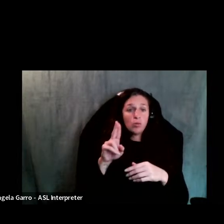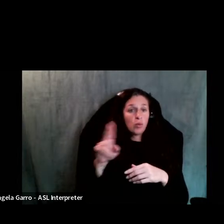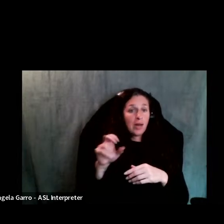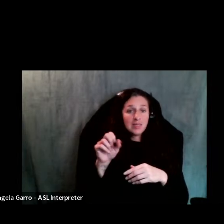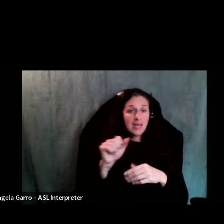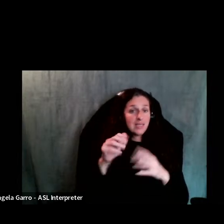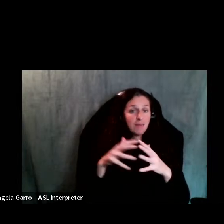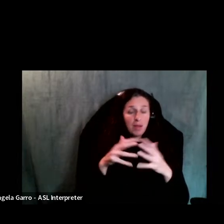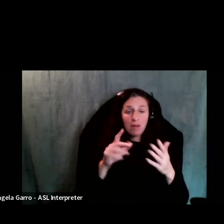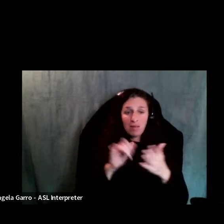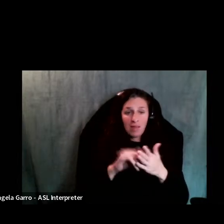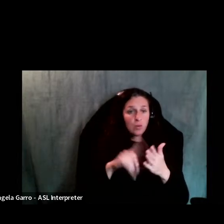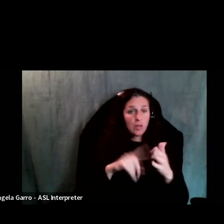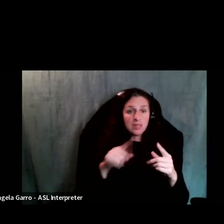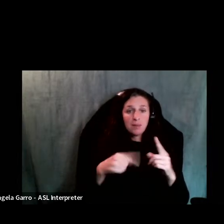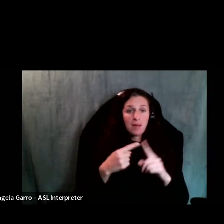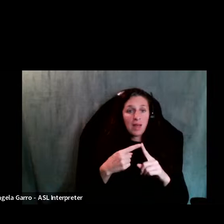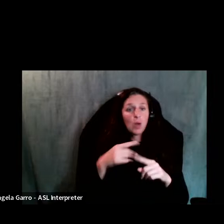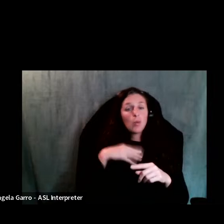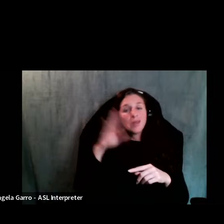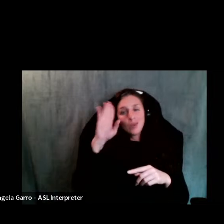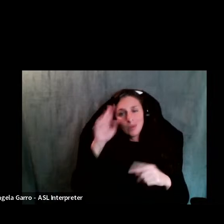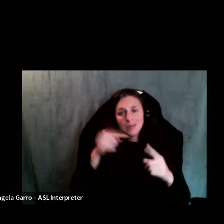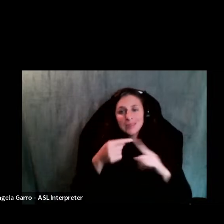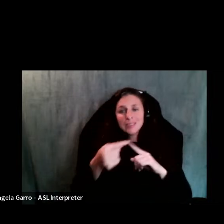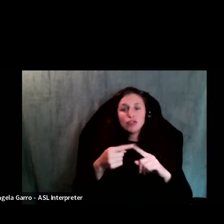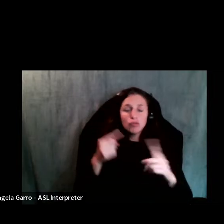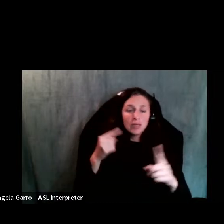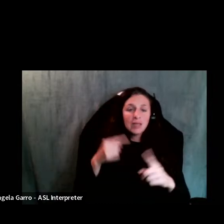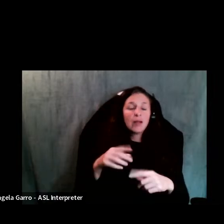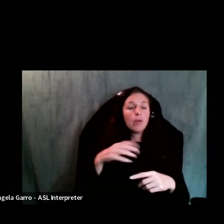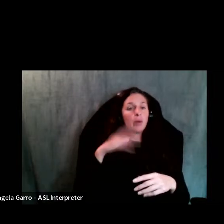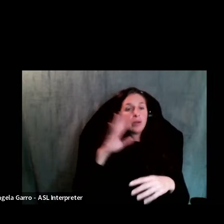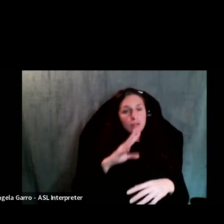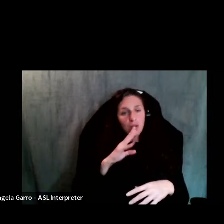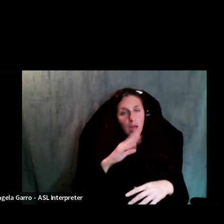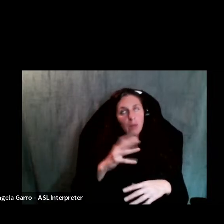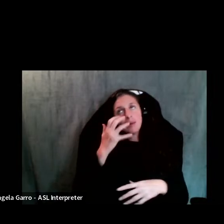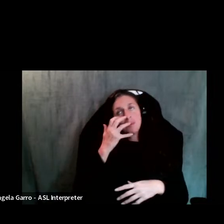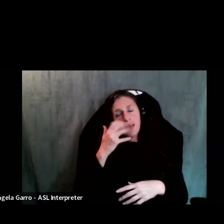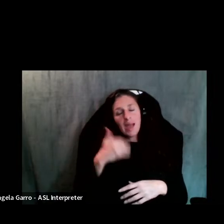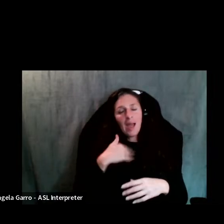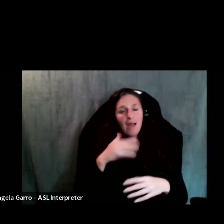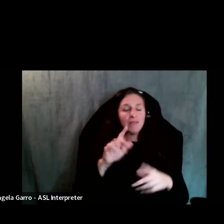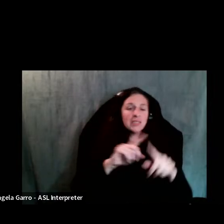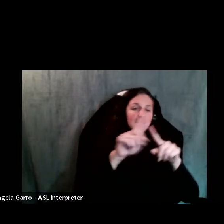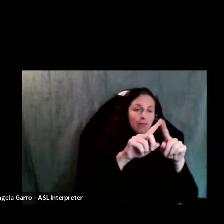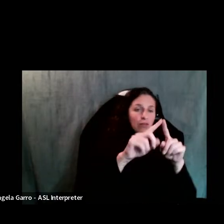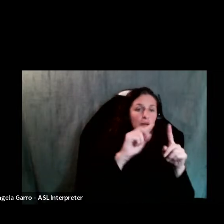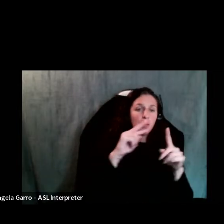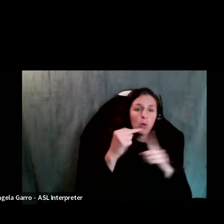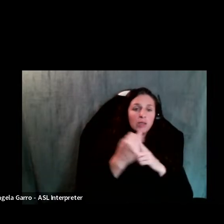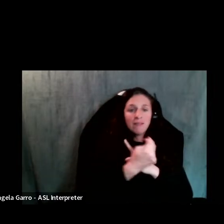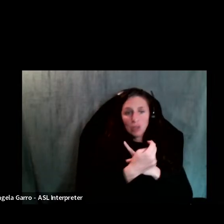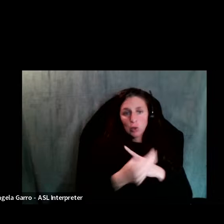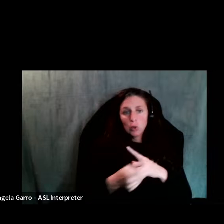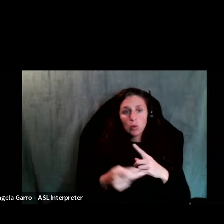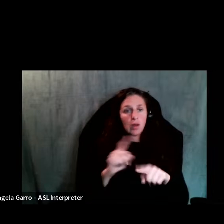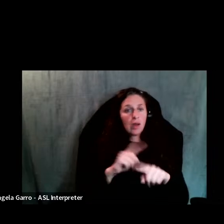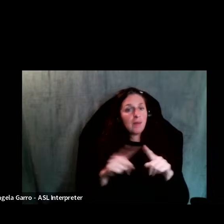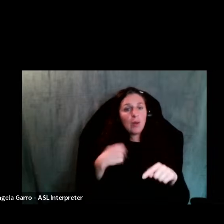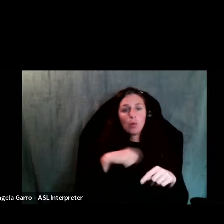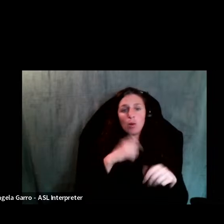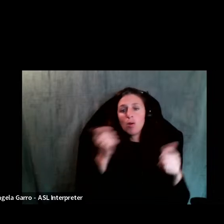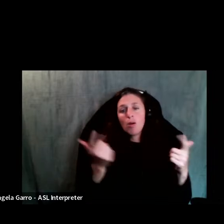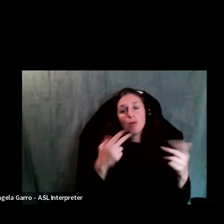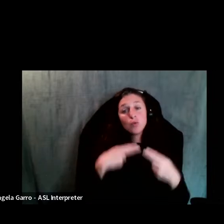about. We're going to be disagreeing, and we're going to talk, and we're going to be mad, and we're going to have our points of view. But we're all